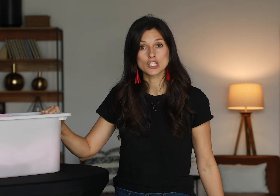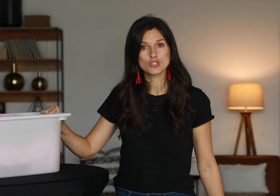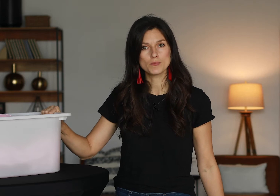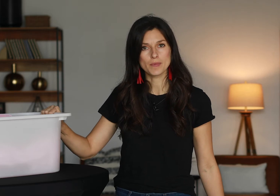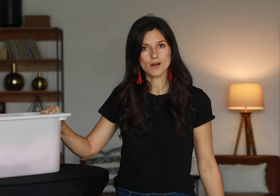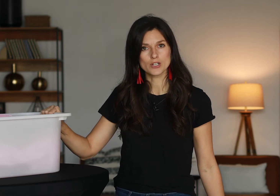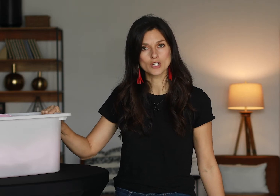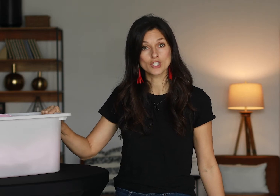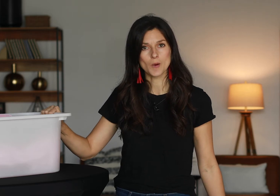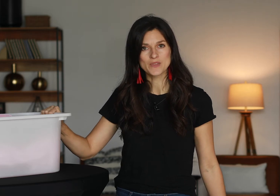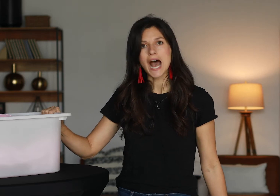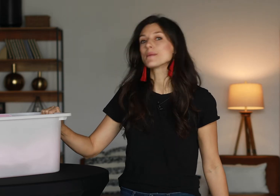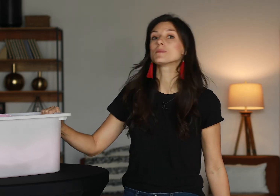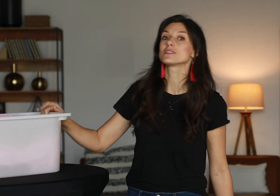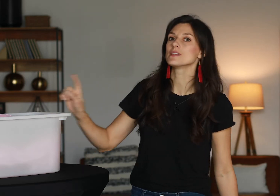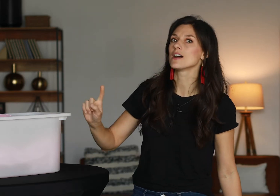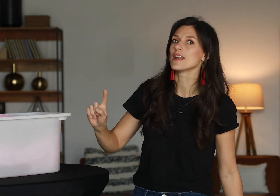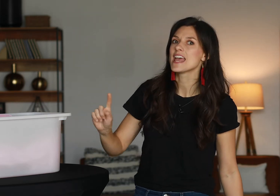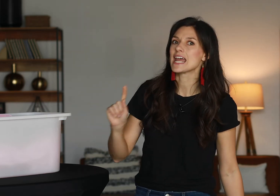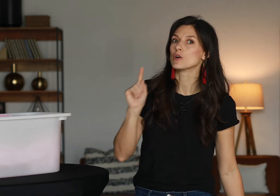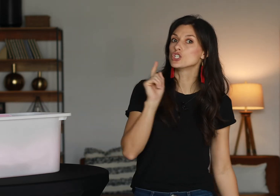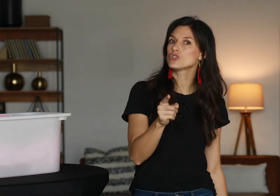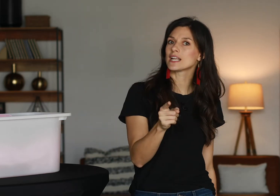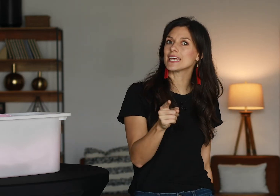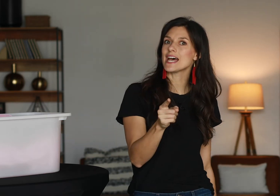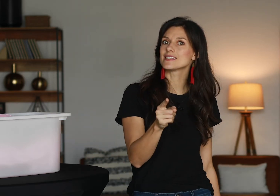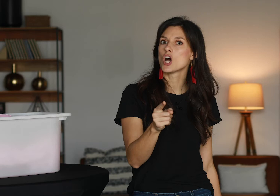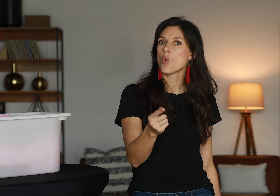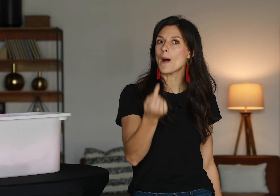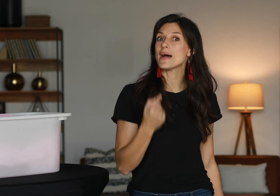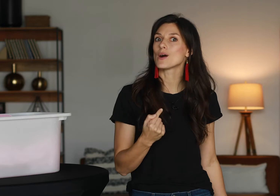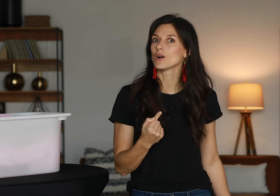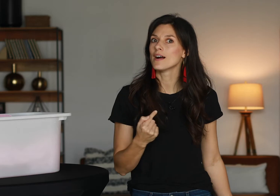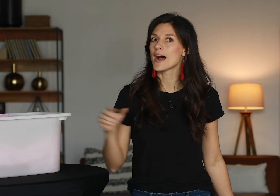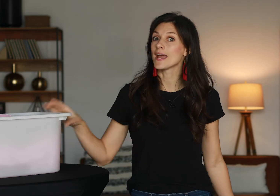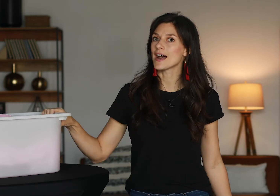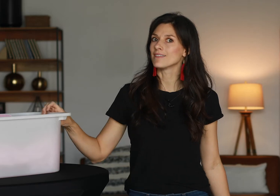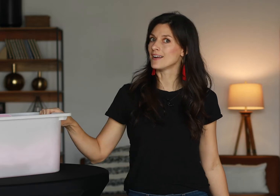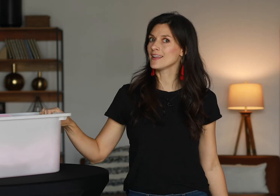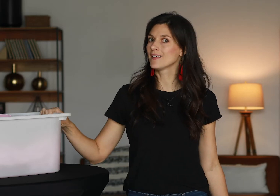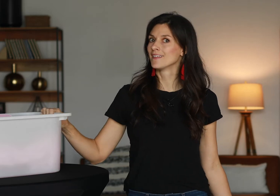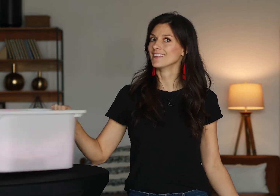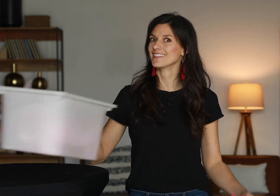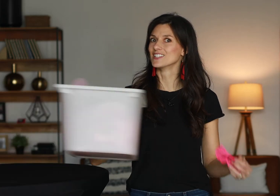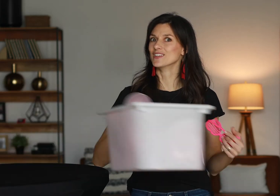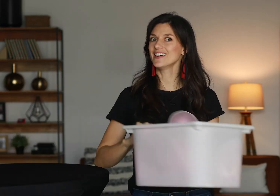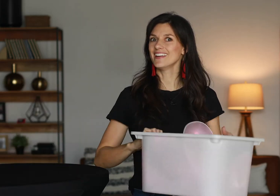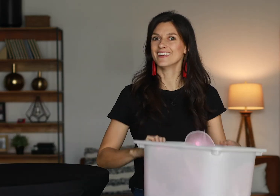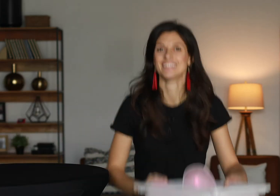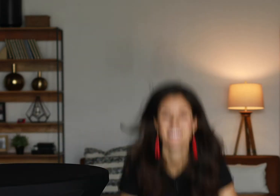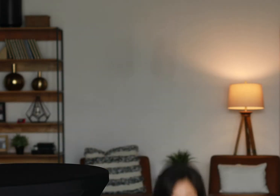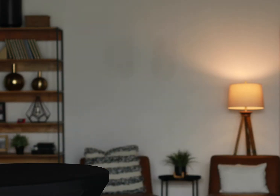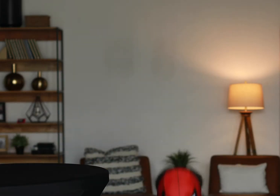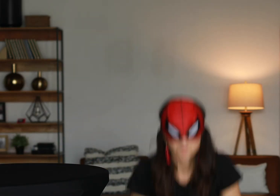me superpowers. So I'm gonna put something on and I want you to try to guess what power I have. Ready? Should be